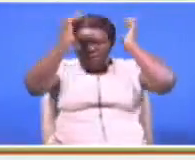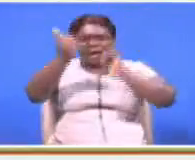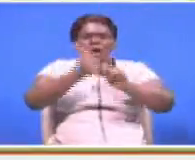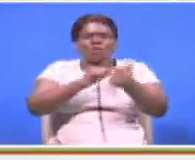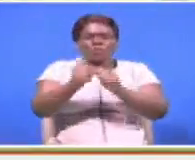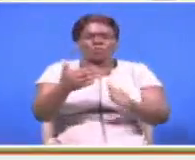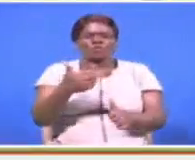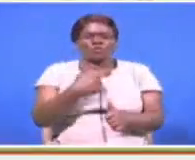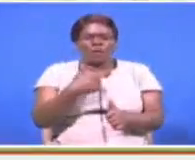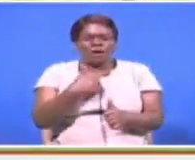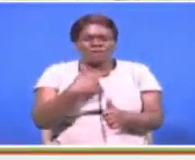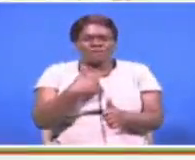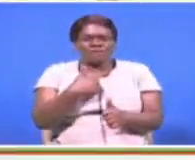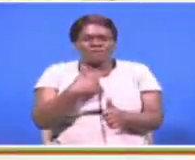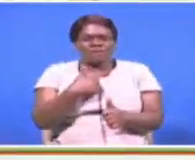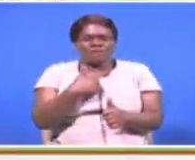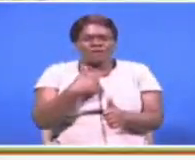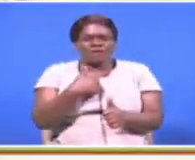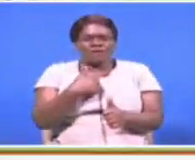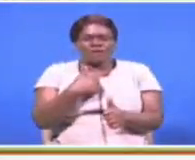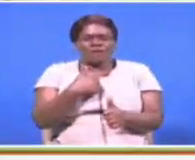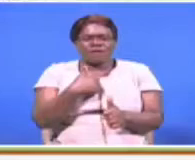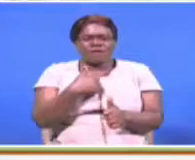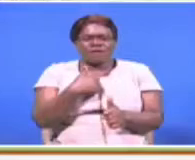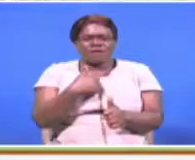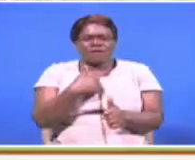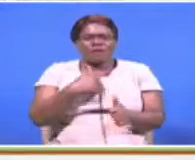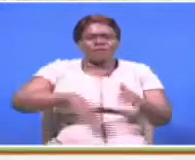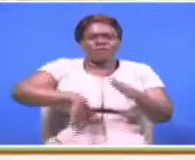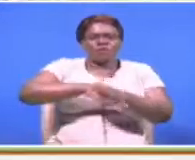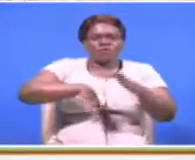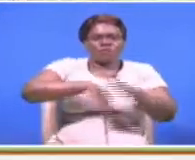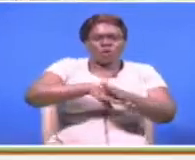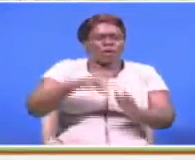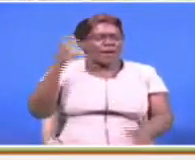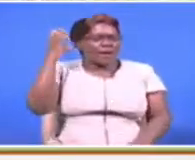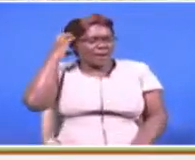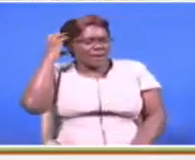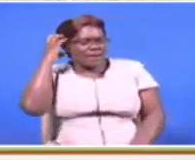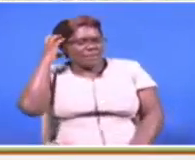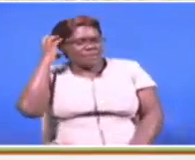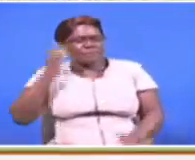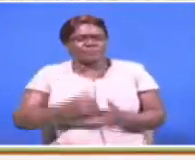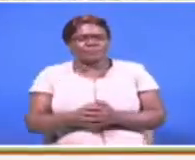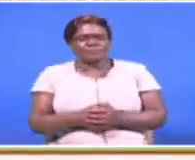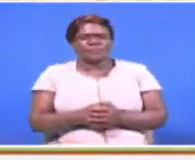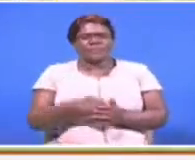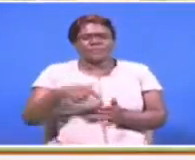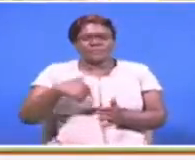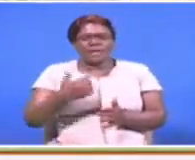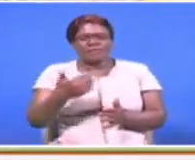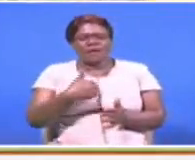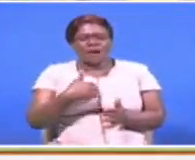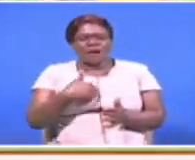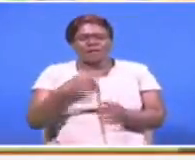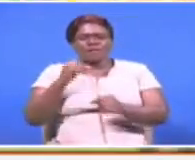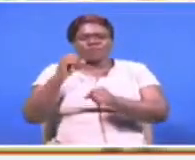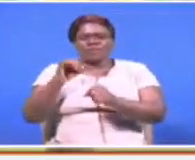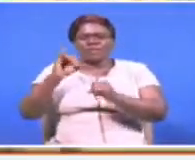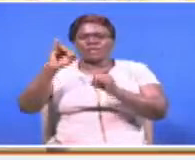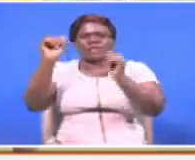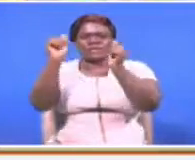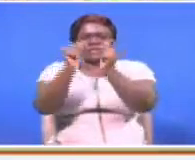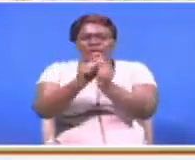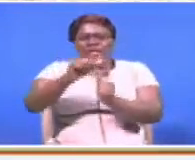quite well to be the football academy. We shall be having St. Patrick's 10